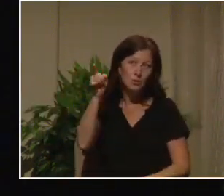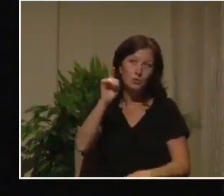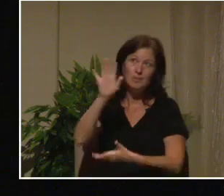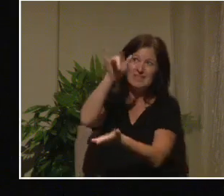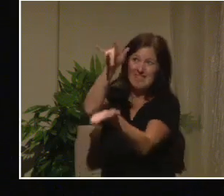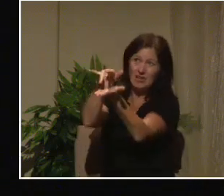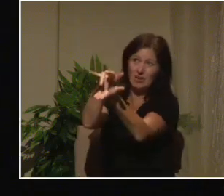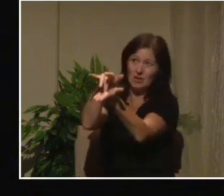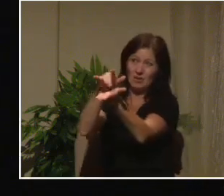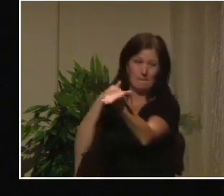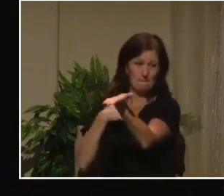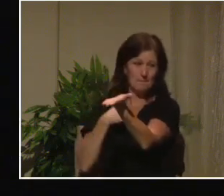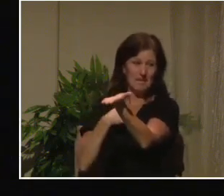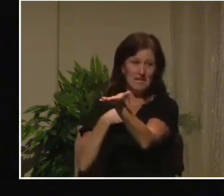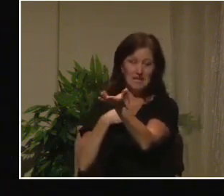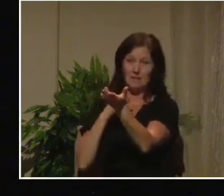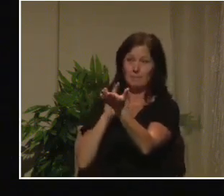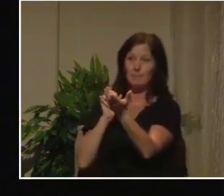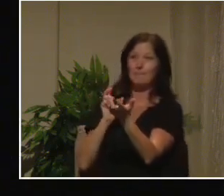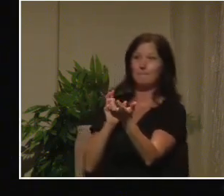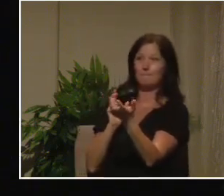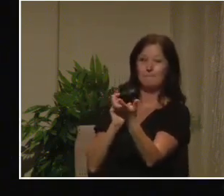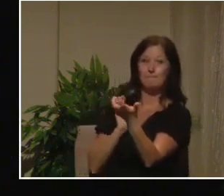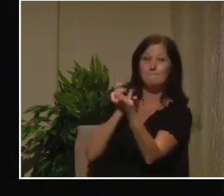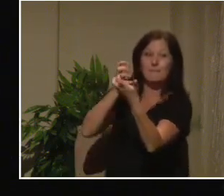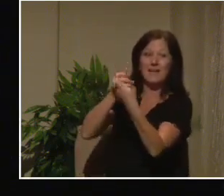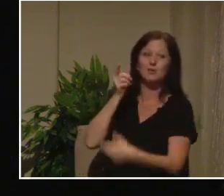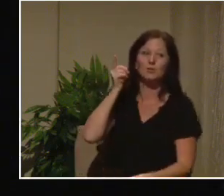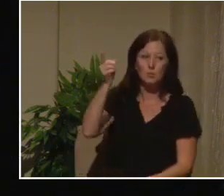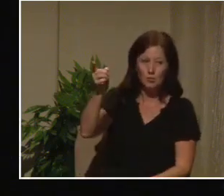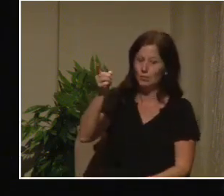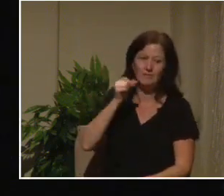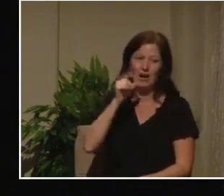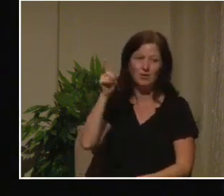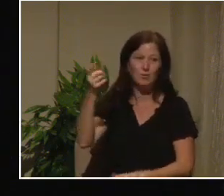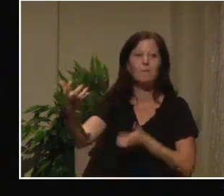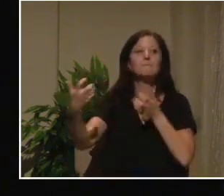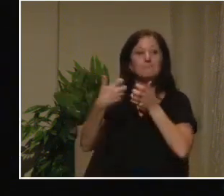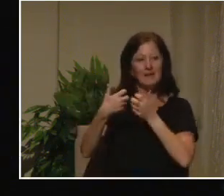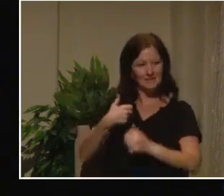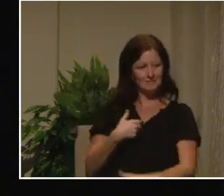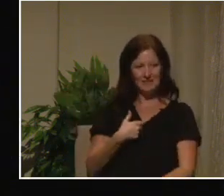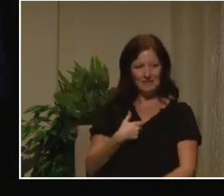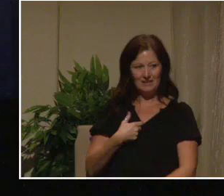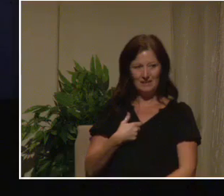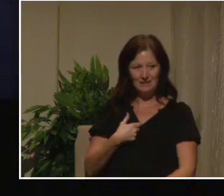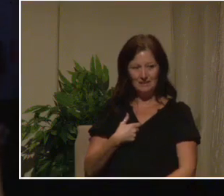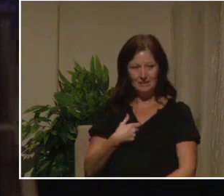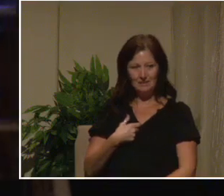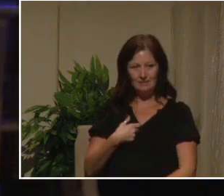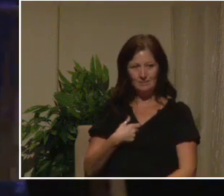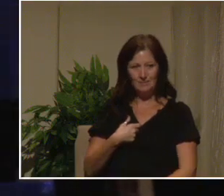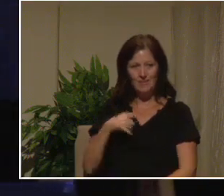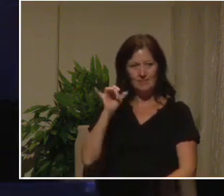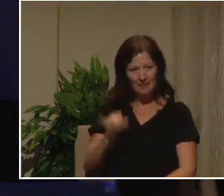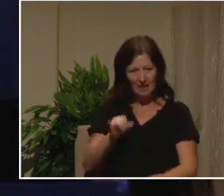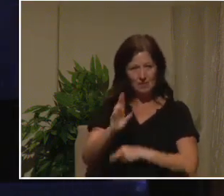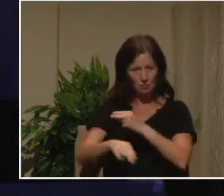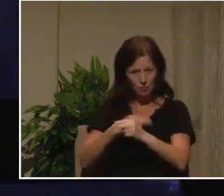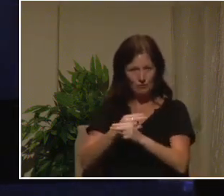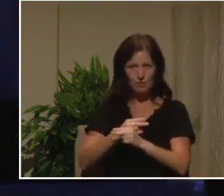I orient myself around you. That's how this goes. That's how the universe is designed.